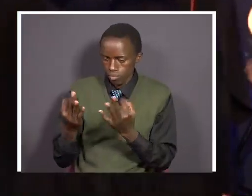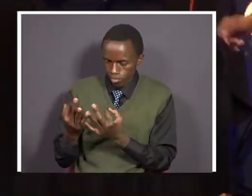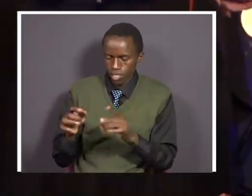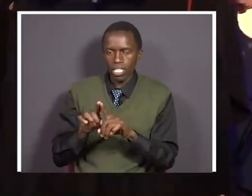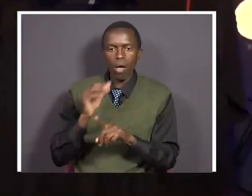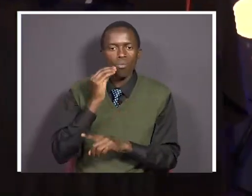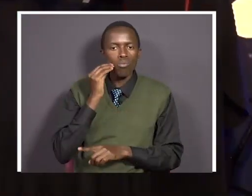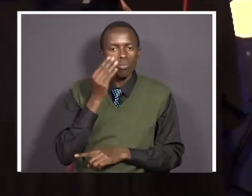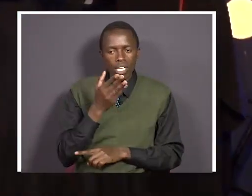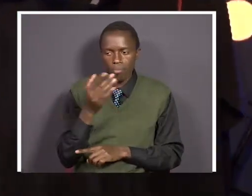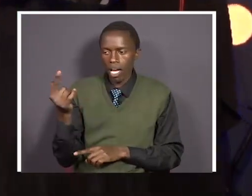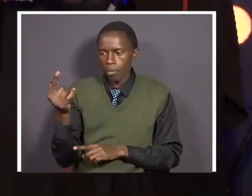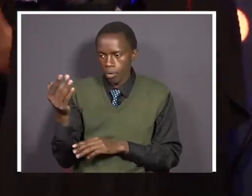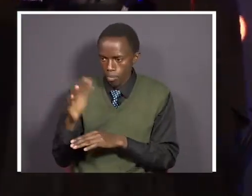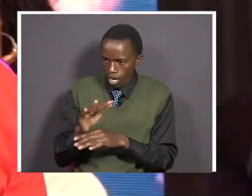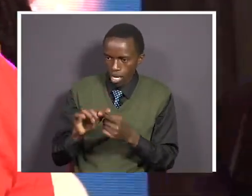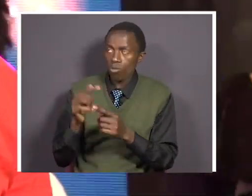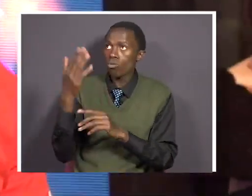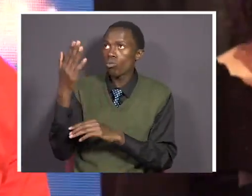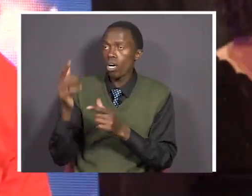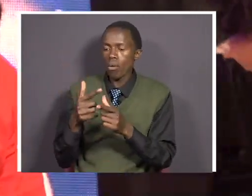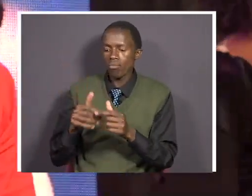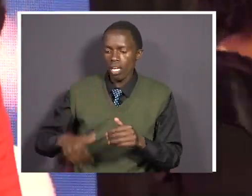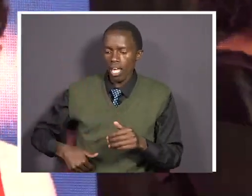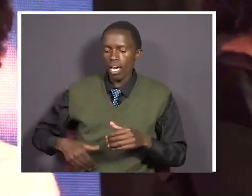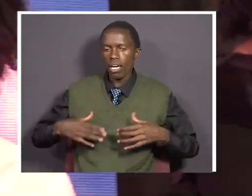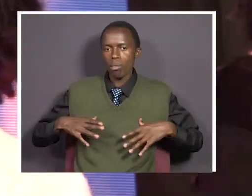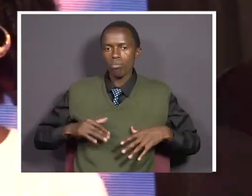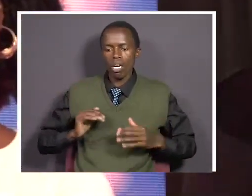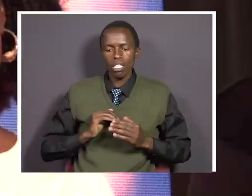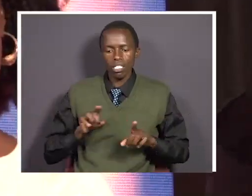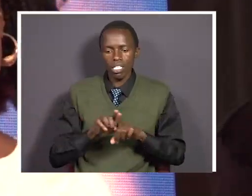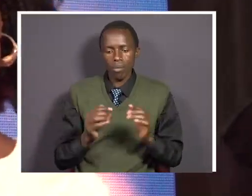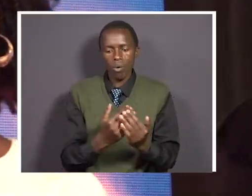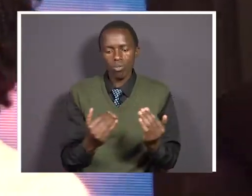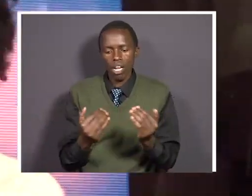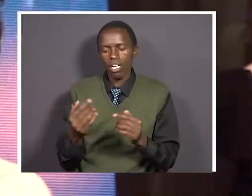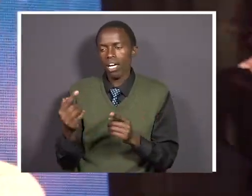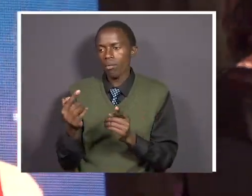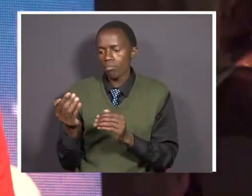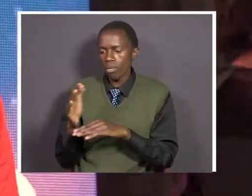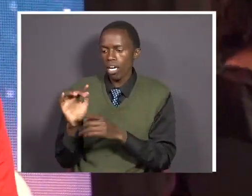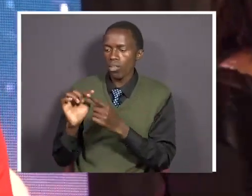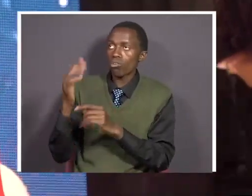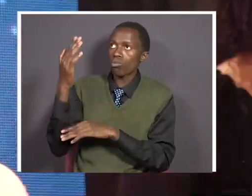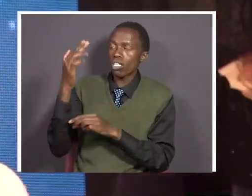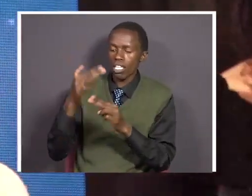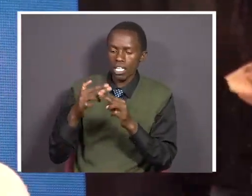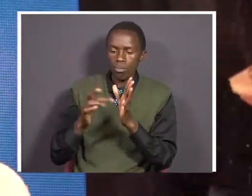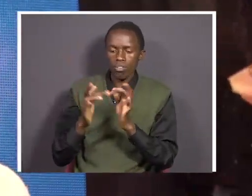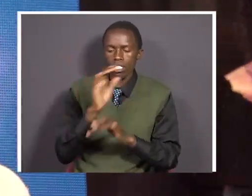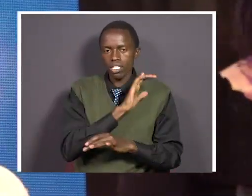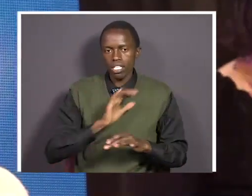our homes are returning back to you. Our young people, our children are returning back to you in the name